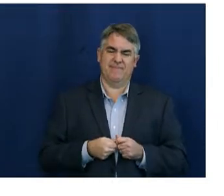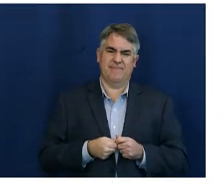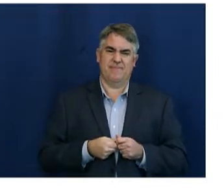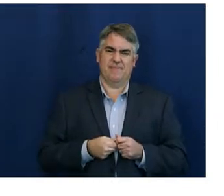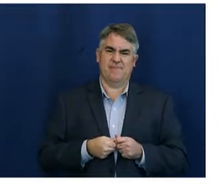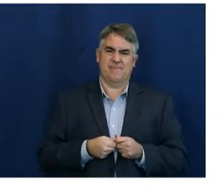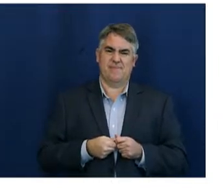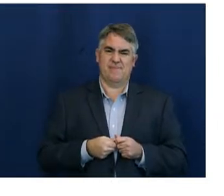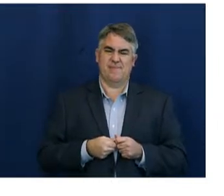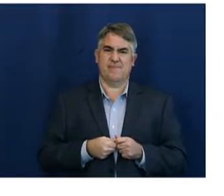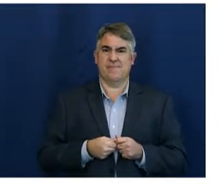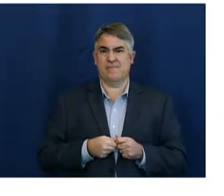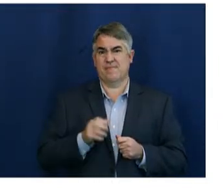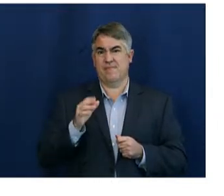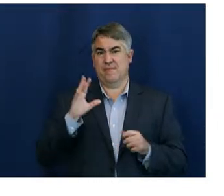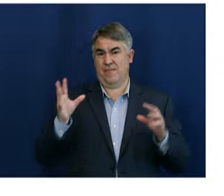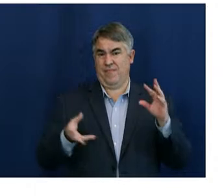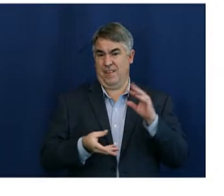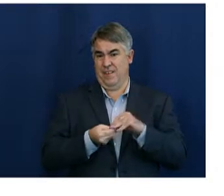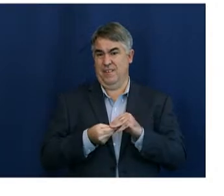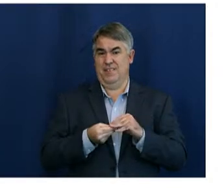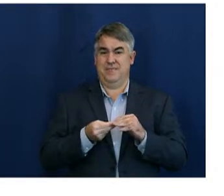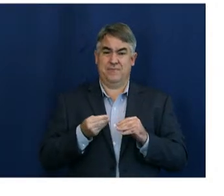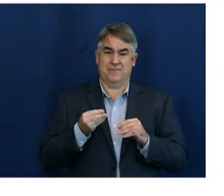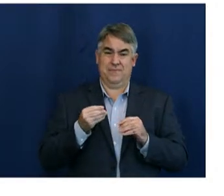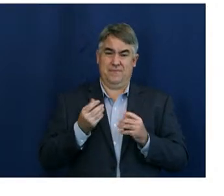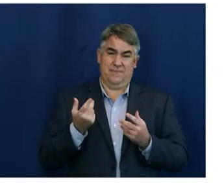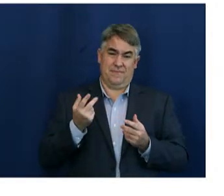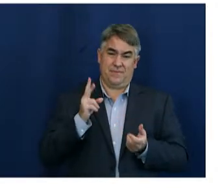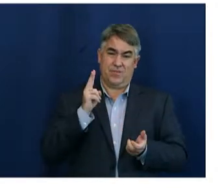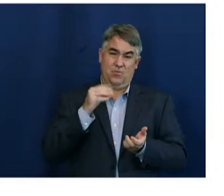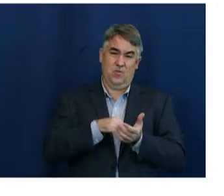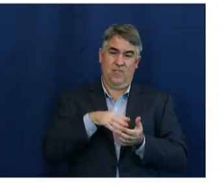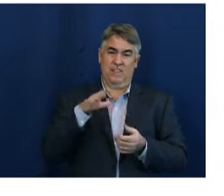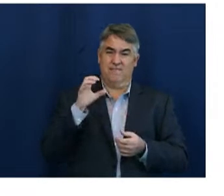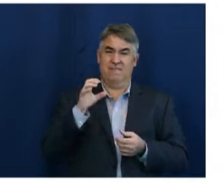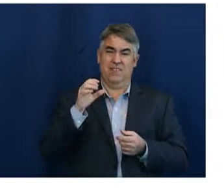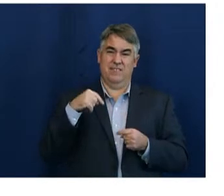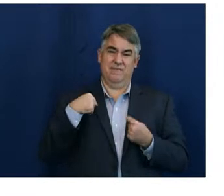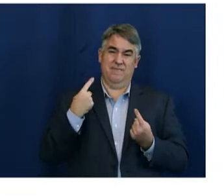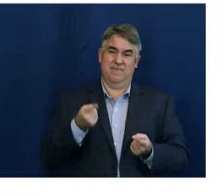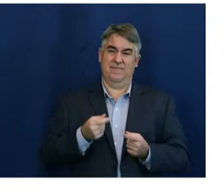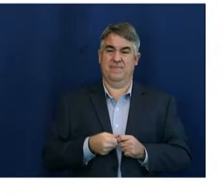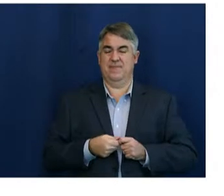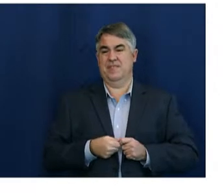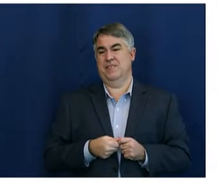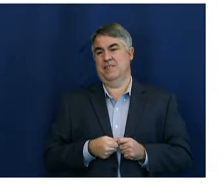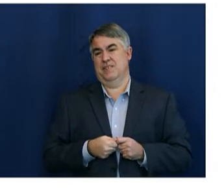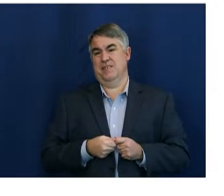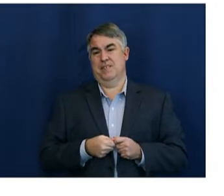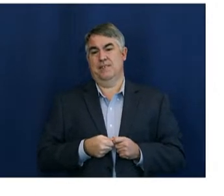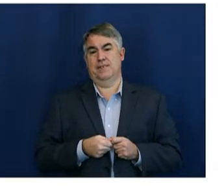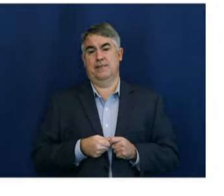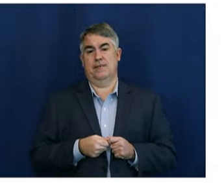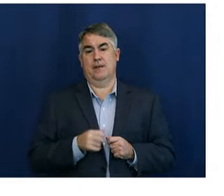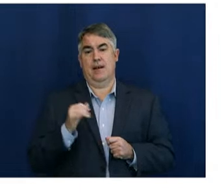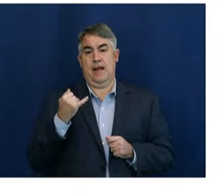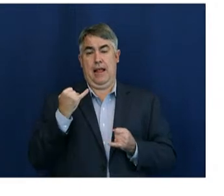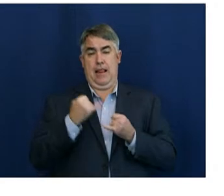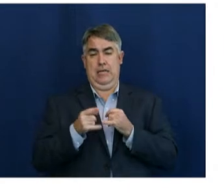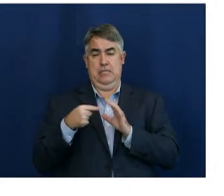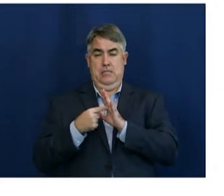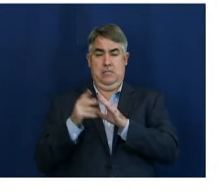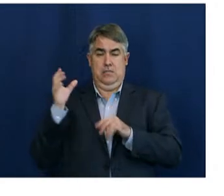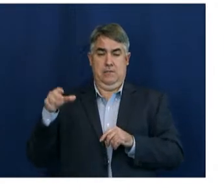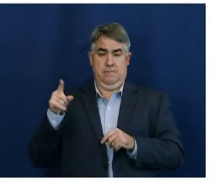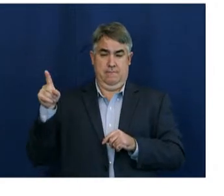COVID-19, bringing our total to more than 2,500. Final chart for the day. This is one you all will be familiar with from